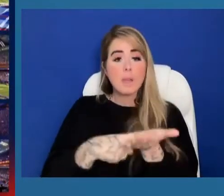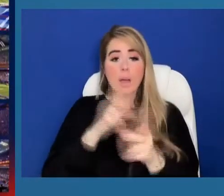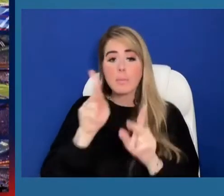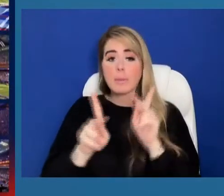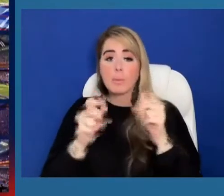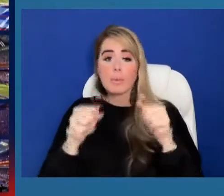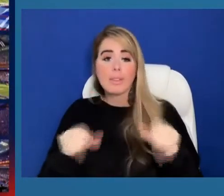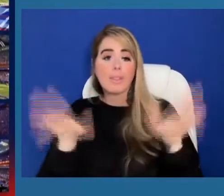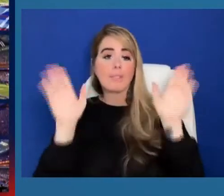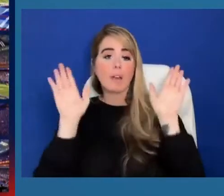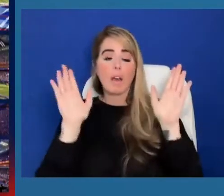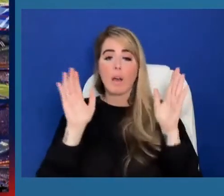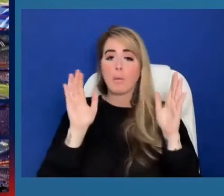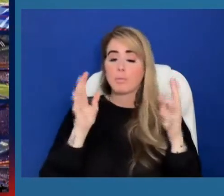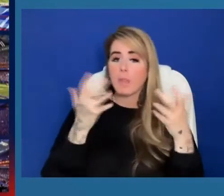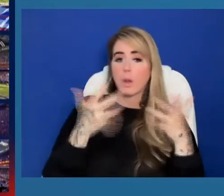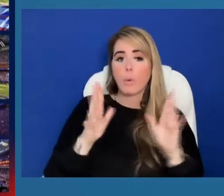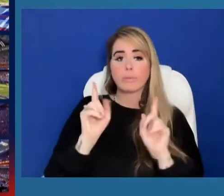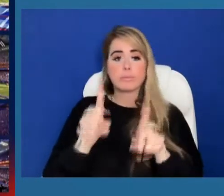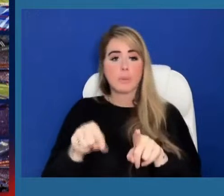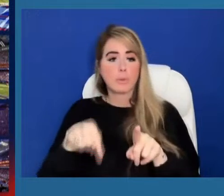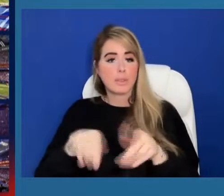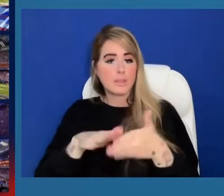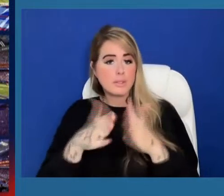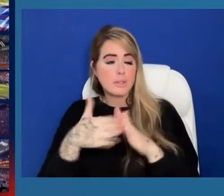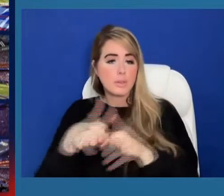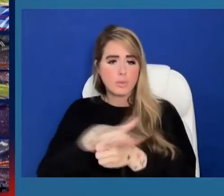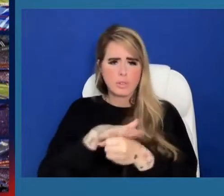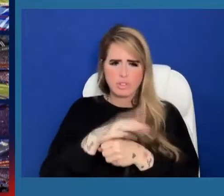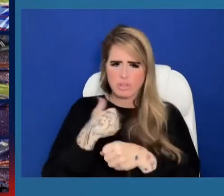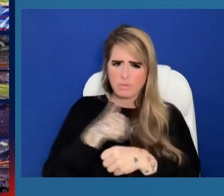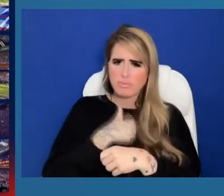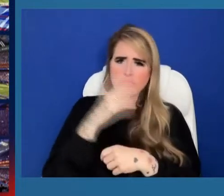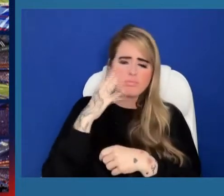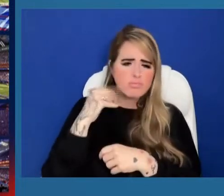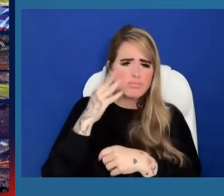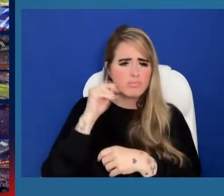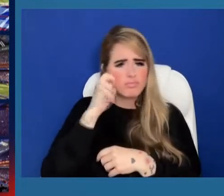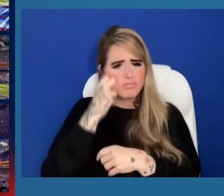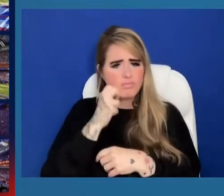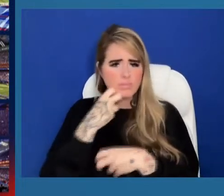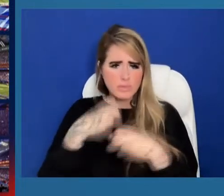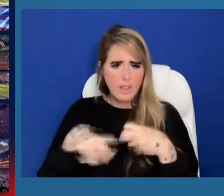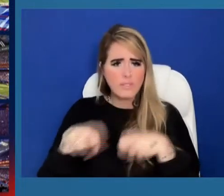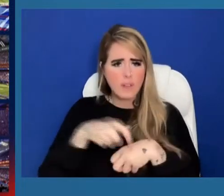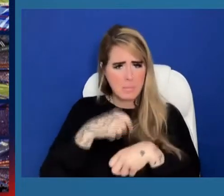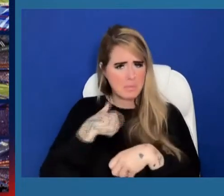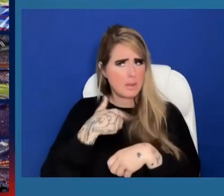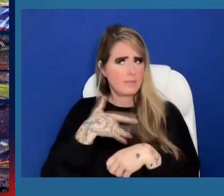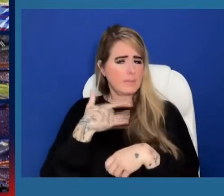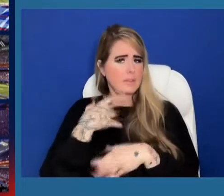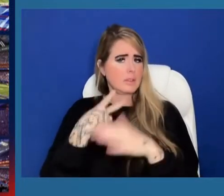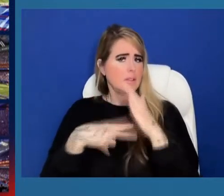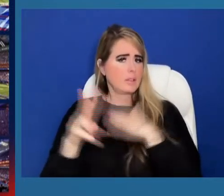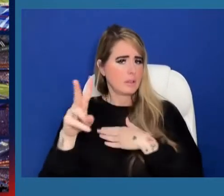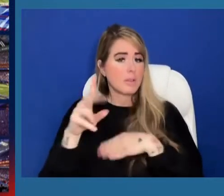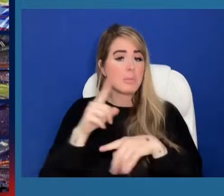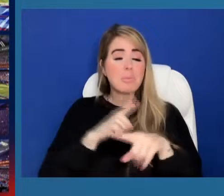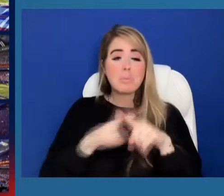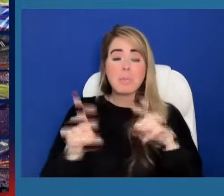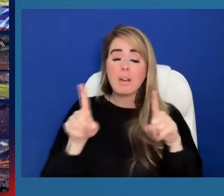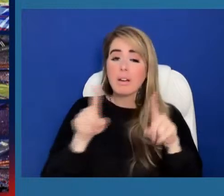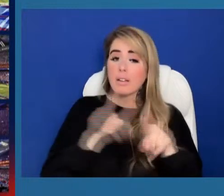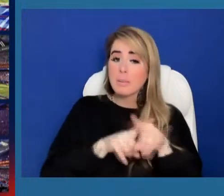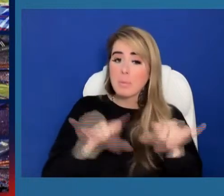our cities and our regions. And yes, we're in for some tough times in the next few years because I can feel it already. But one thing I know